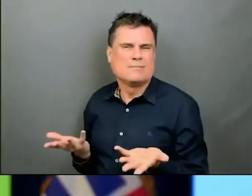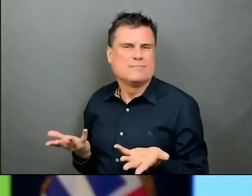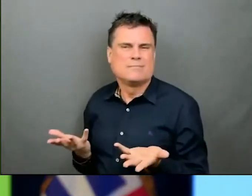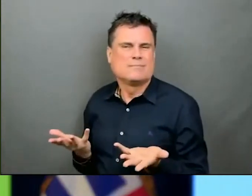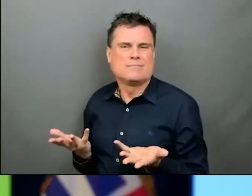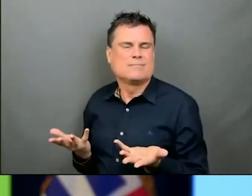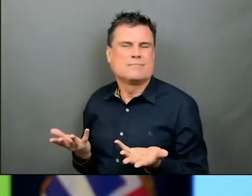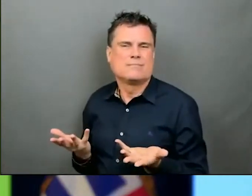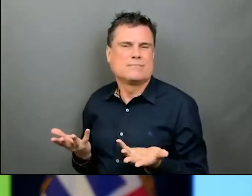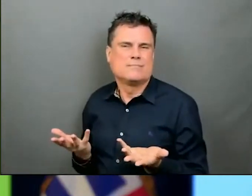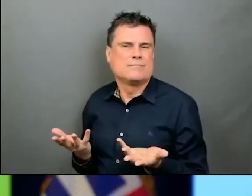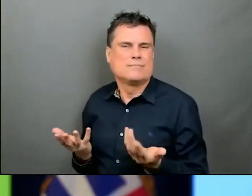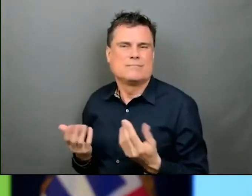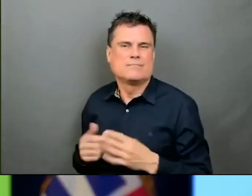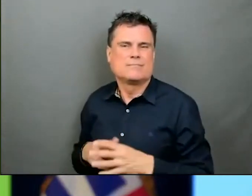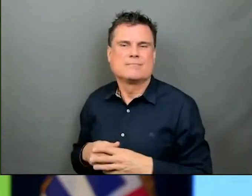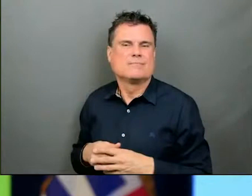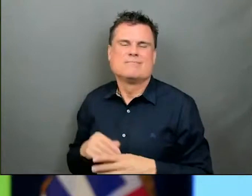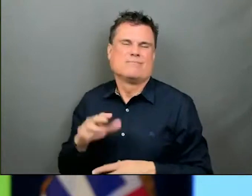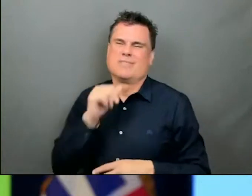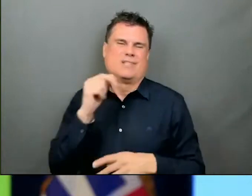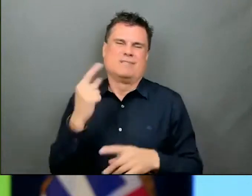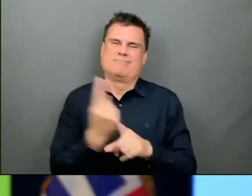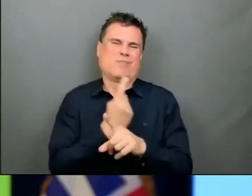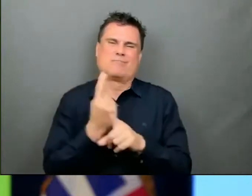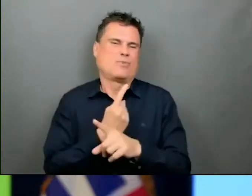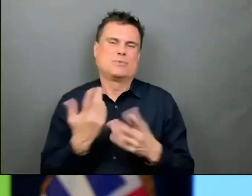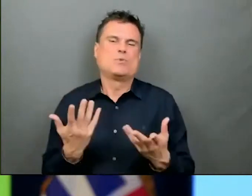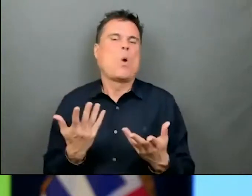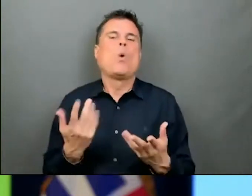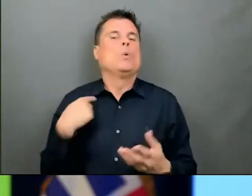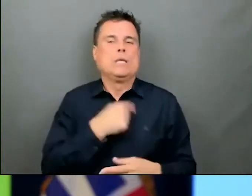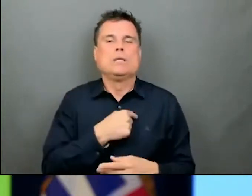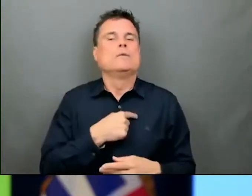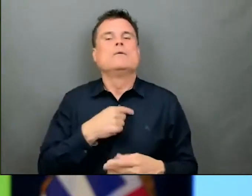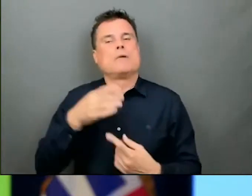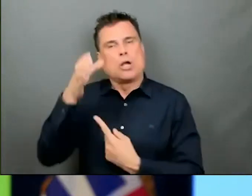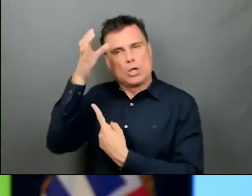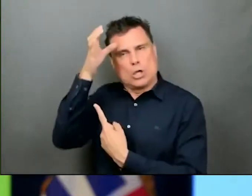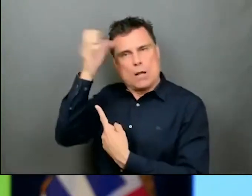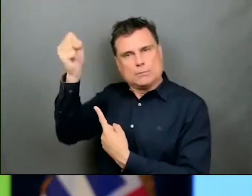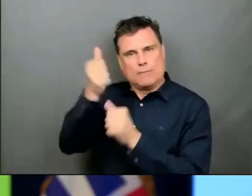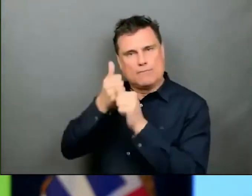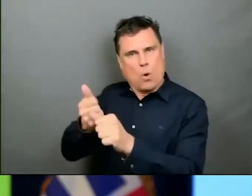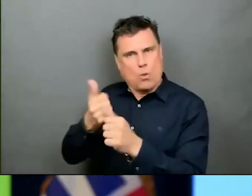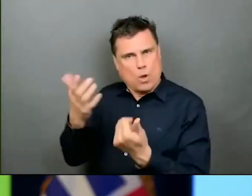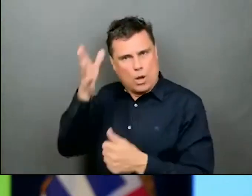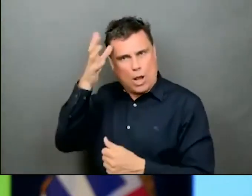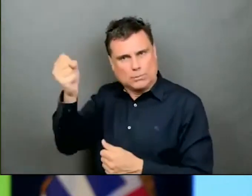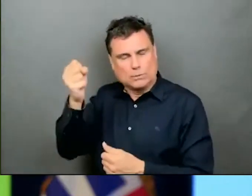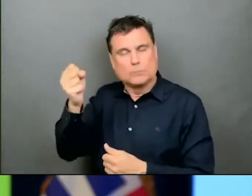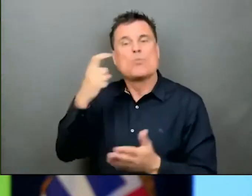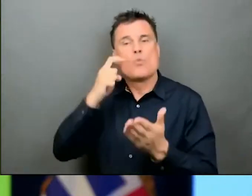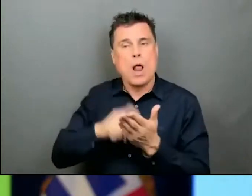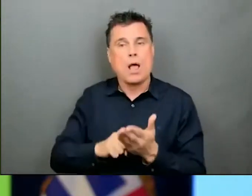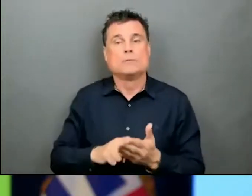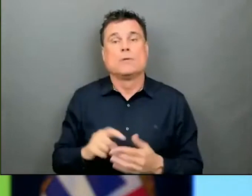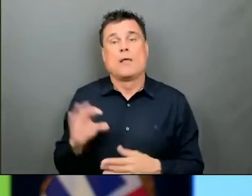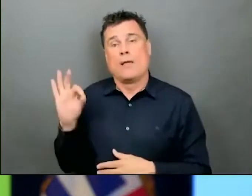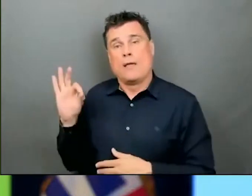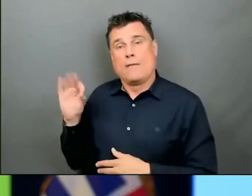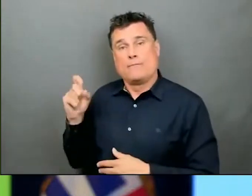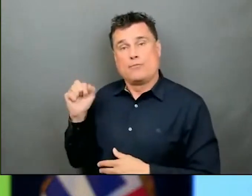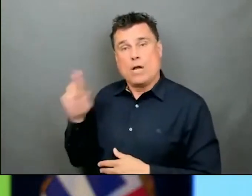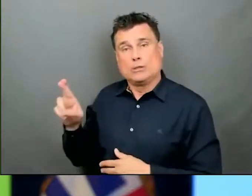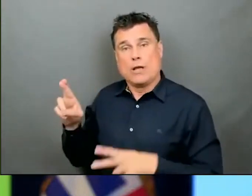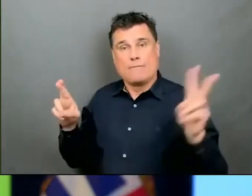are not. It's just not practical. So we took a common sense approach, which is to recognize that that is one health authority. And the